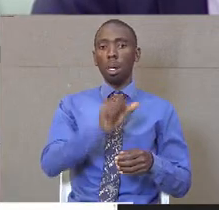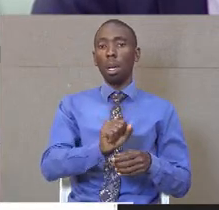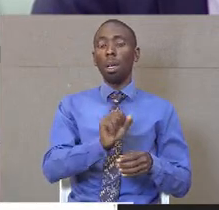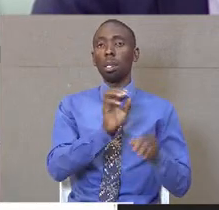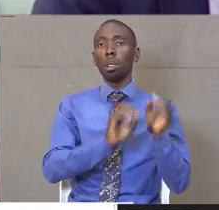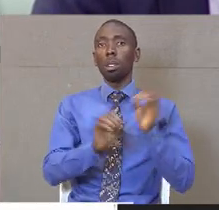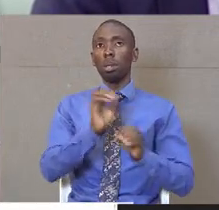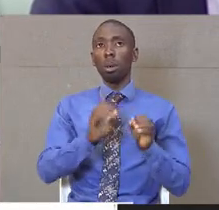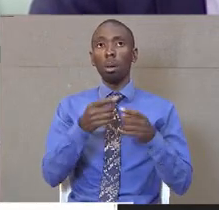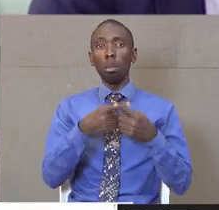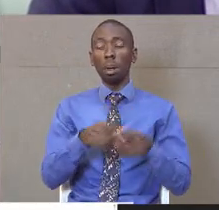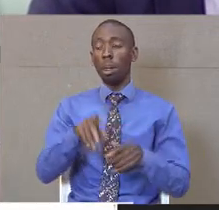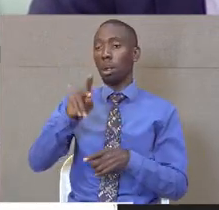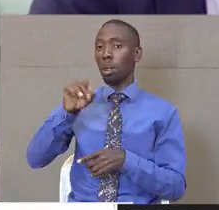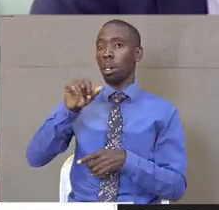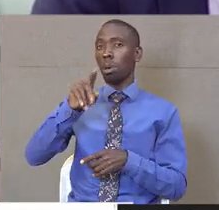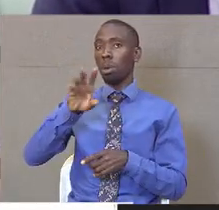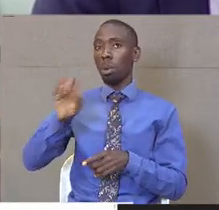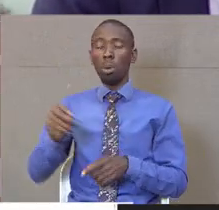that Kaolo Hospital